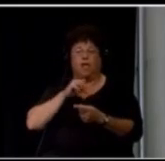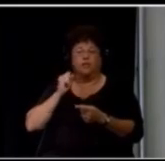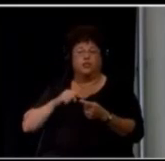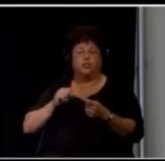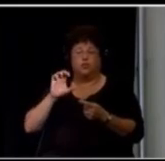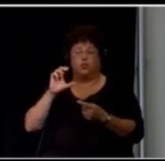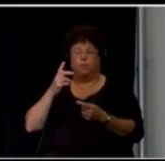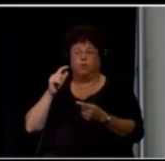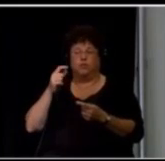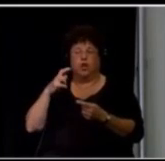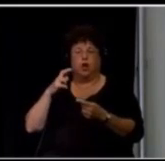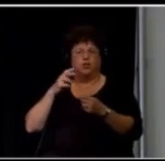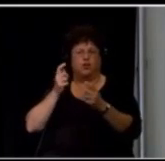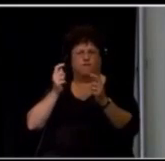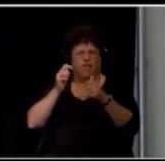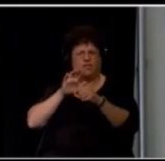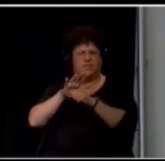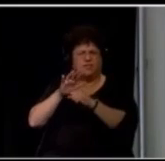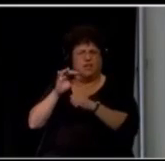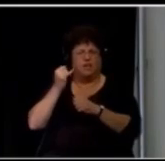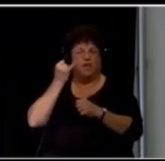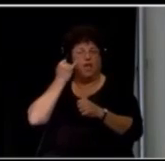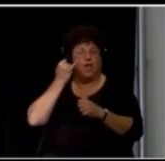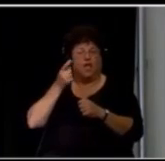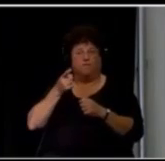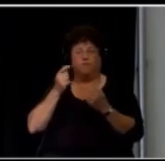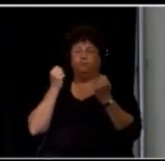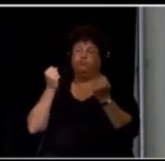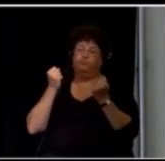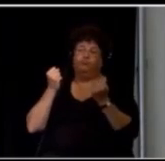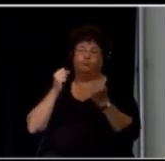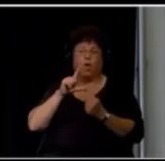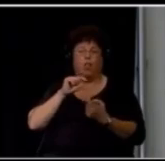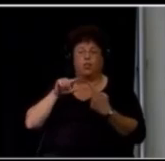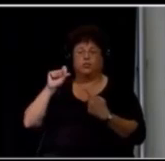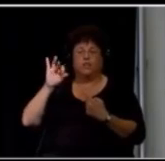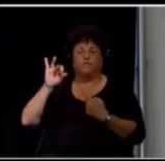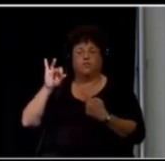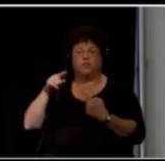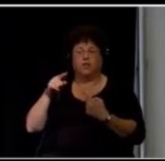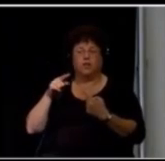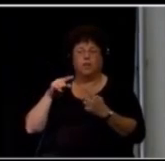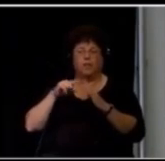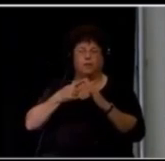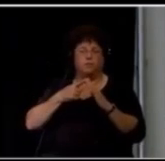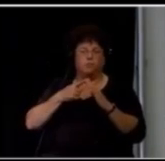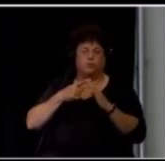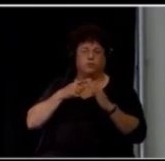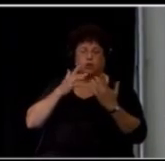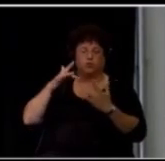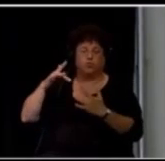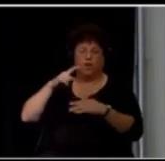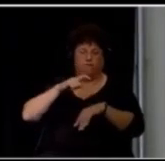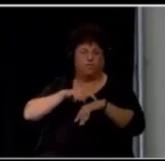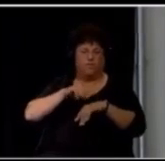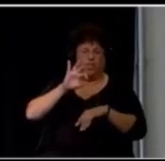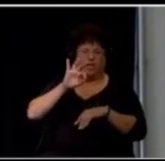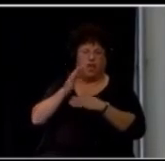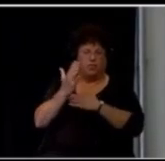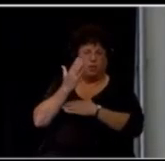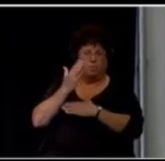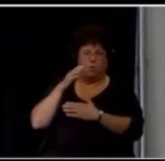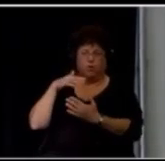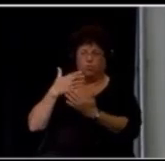superchargers are fast enough that if you're driving from LA to San Francisco and you start a trip at 9 a.m., by the time you get to